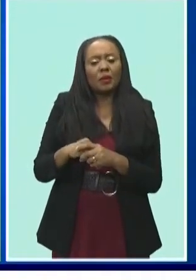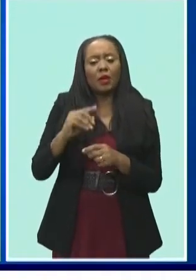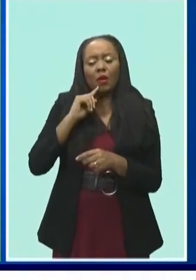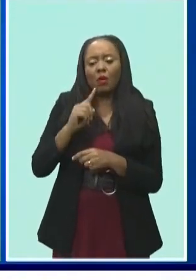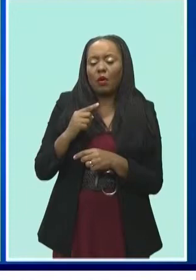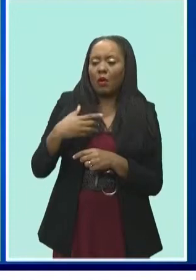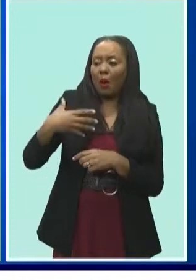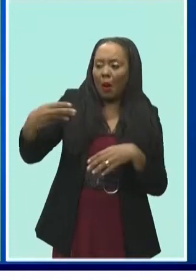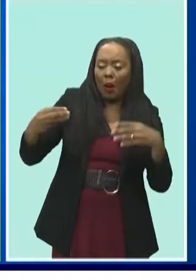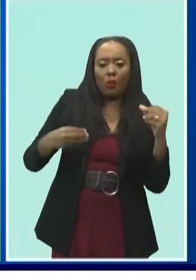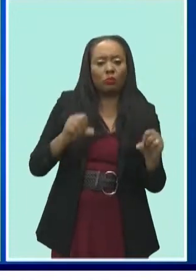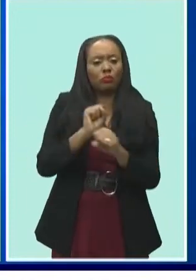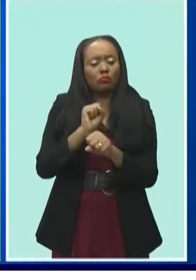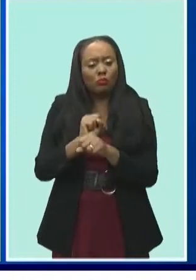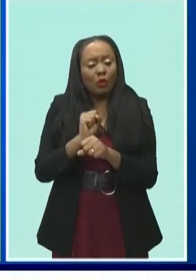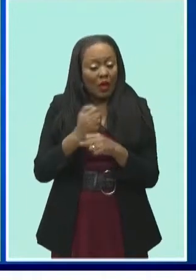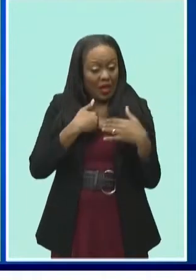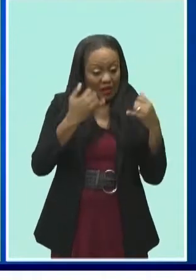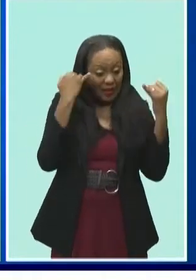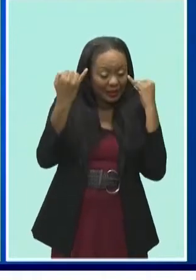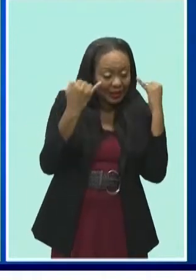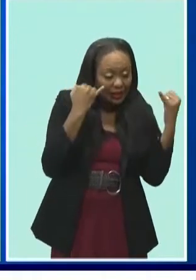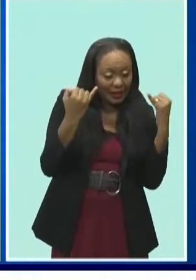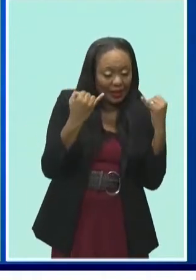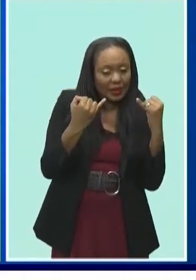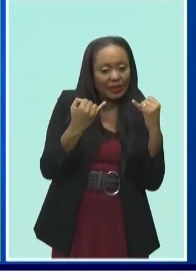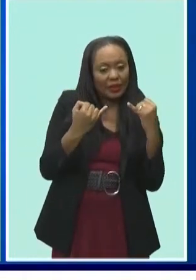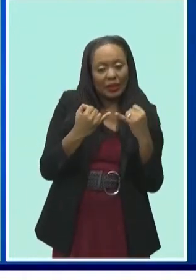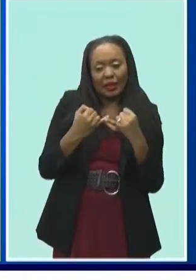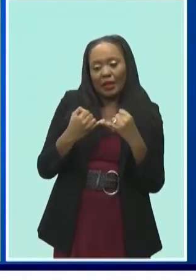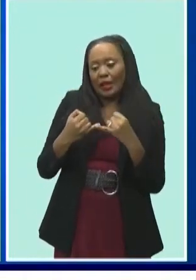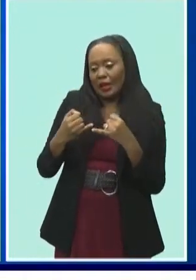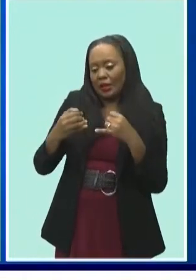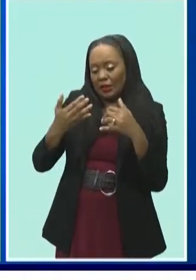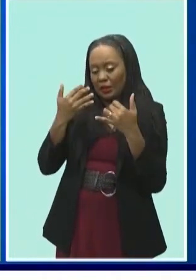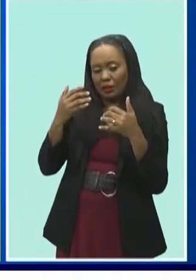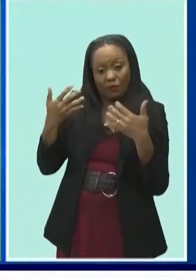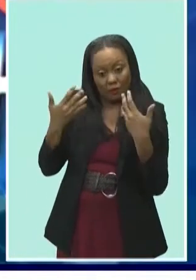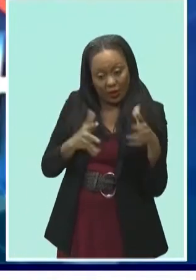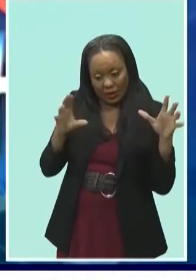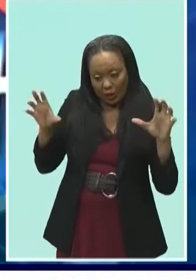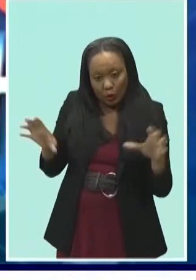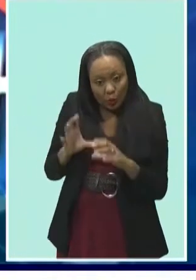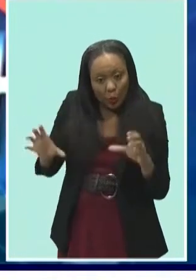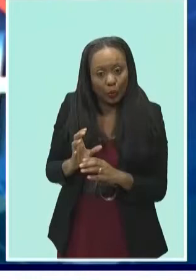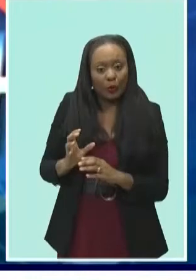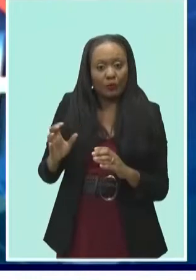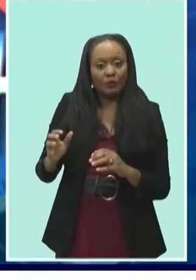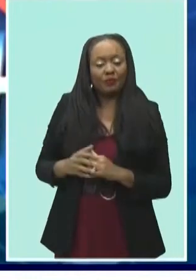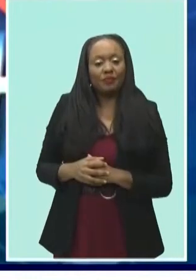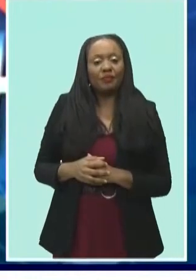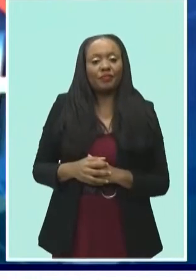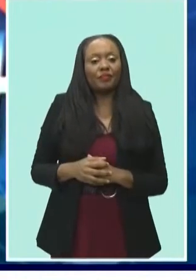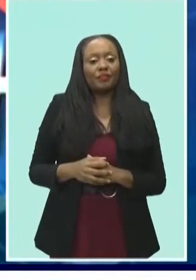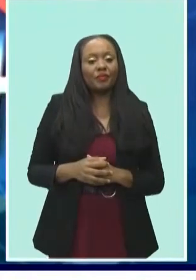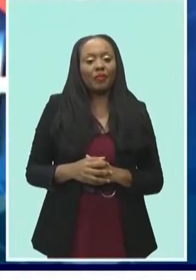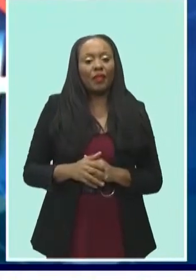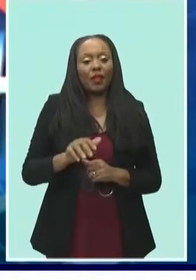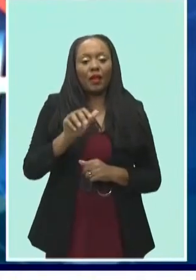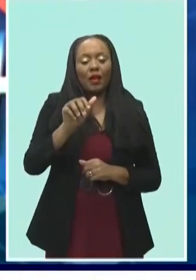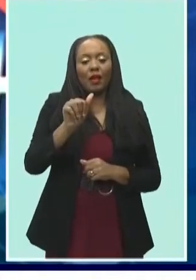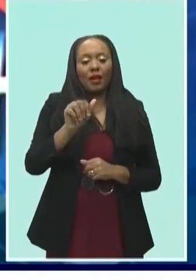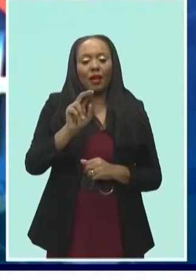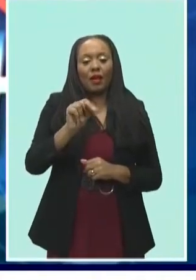execute the ideas that will come from you today. Well, the Anglican Church is ensuring